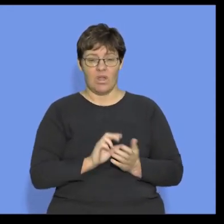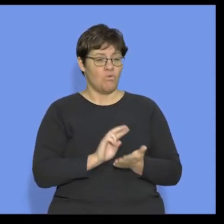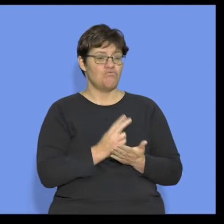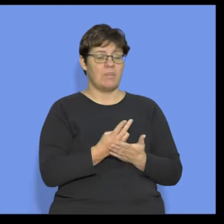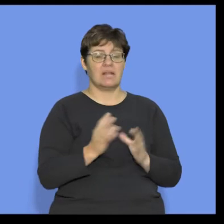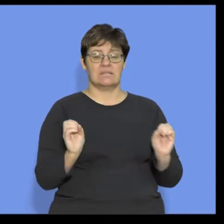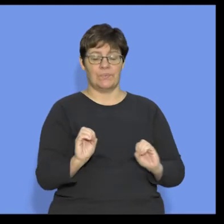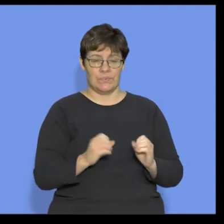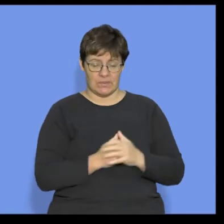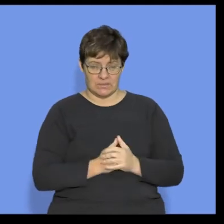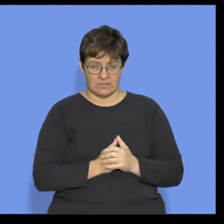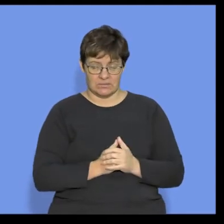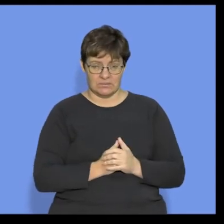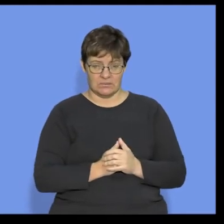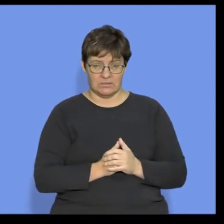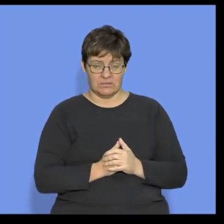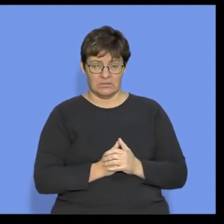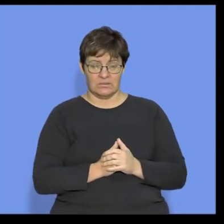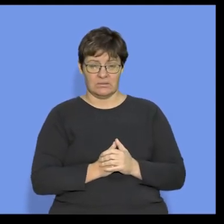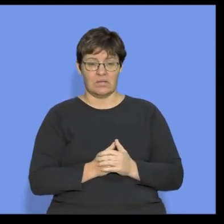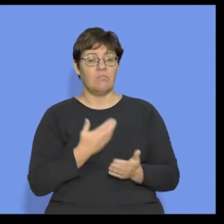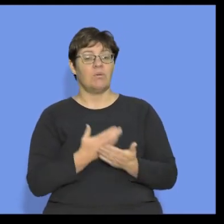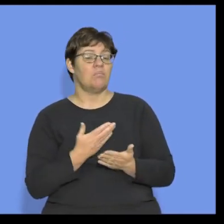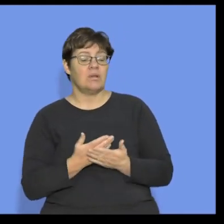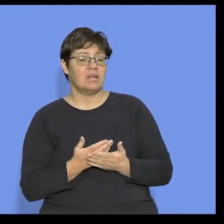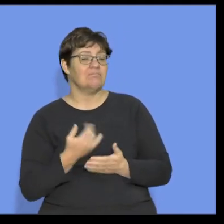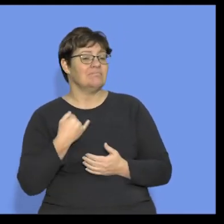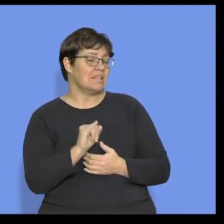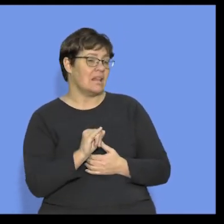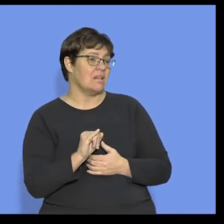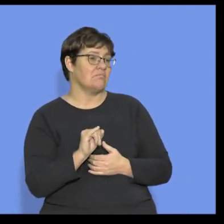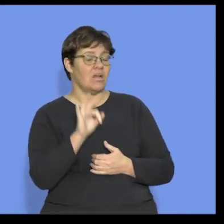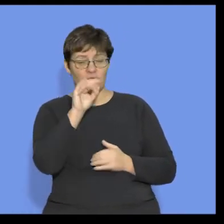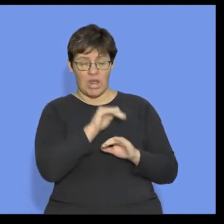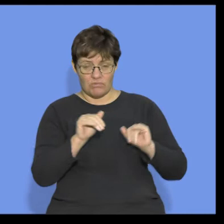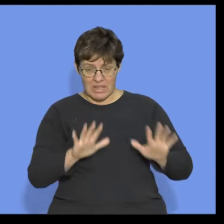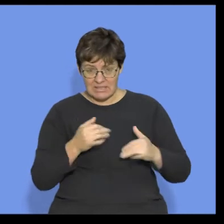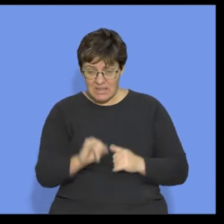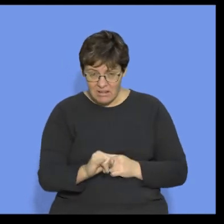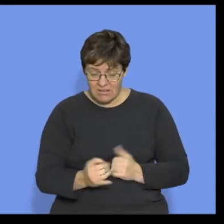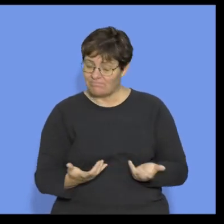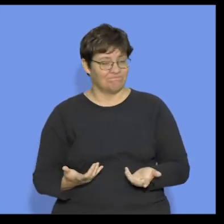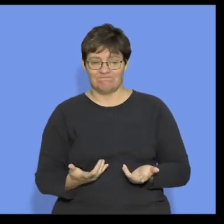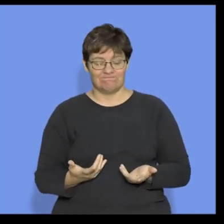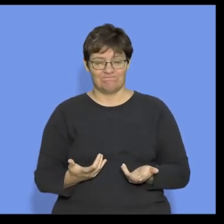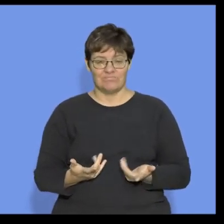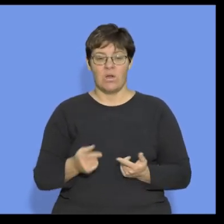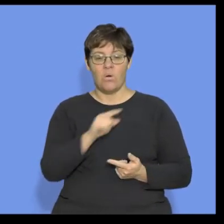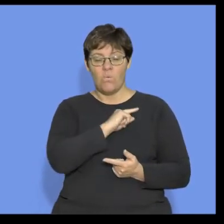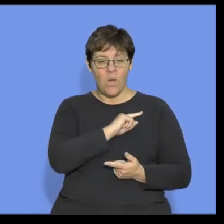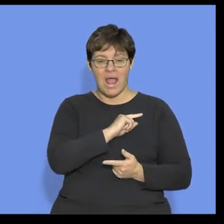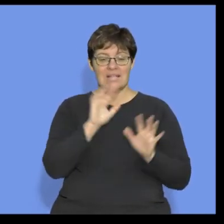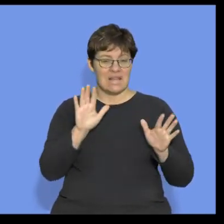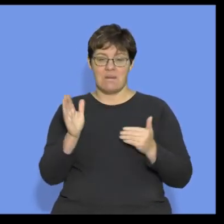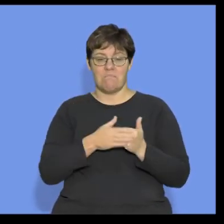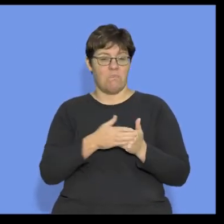back. What will change now? Will the probability still stay 3 out of 10? No. Because